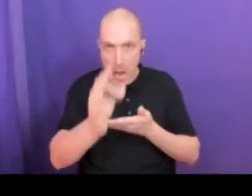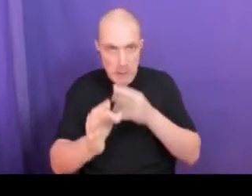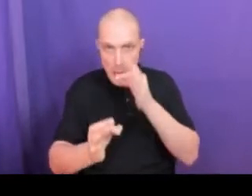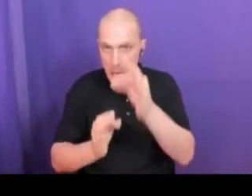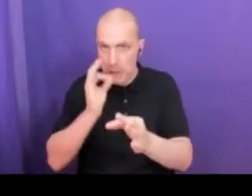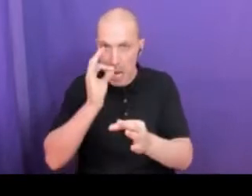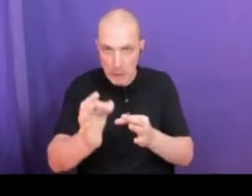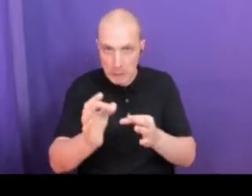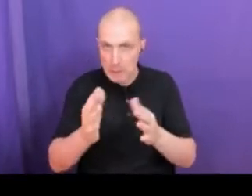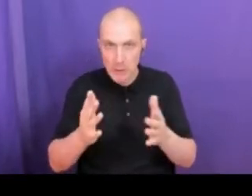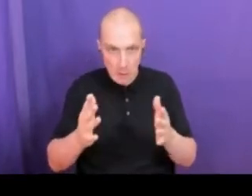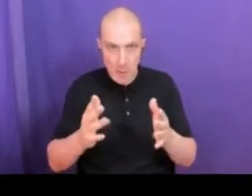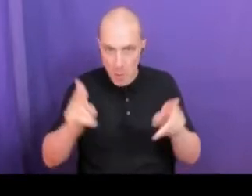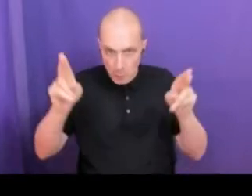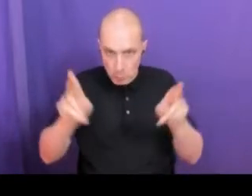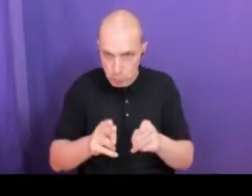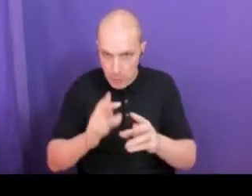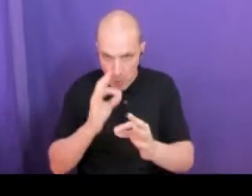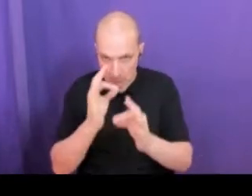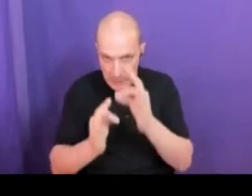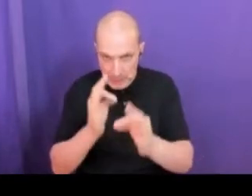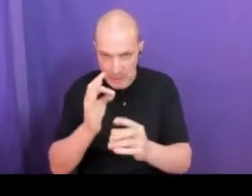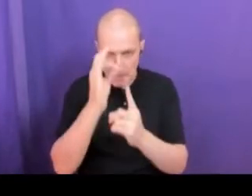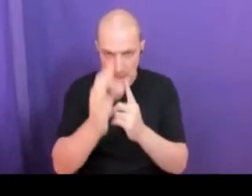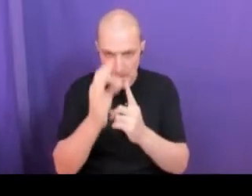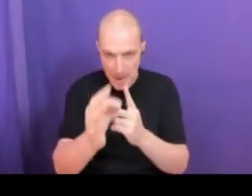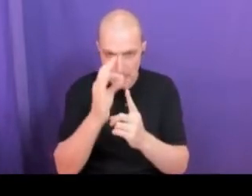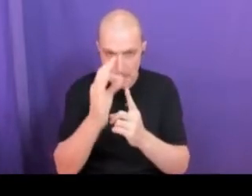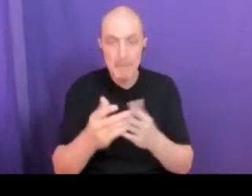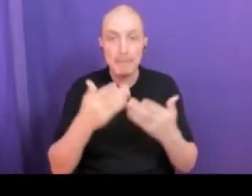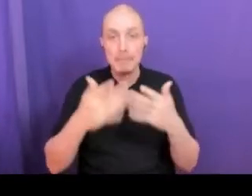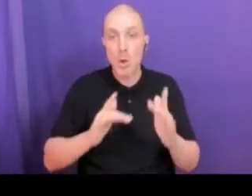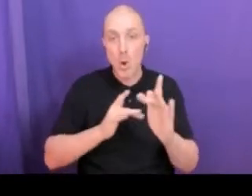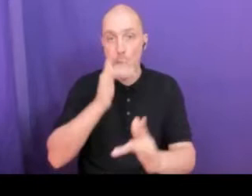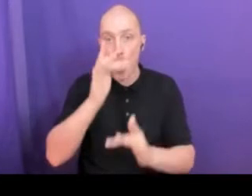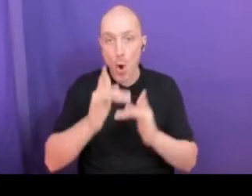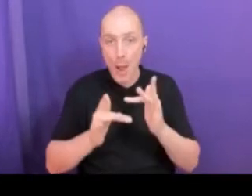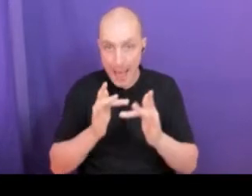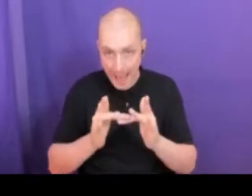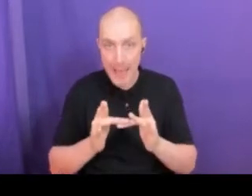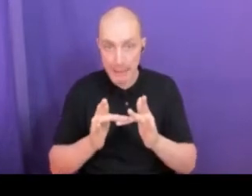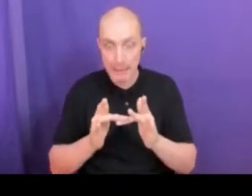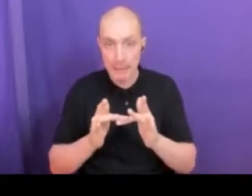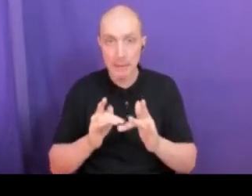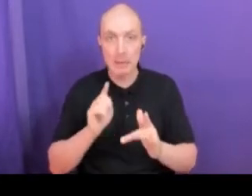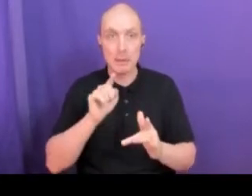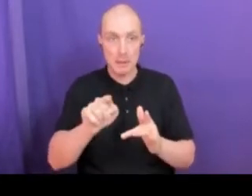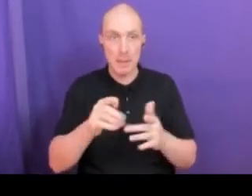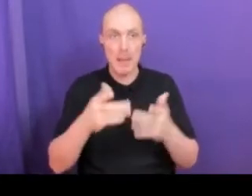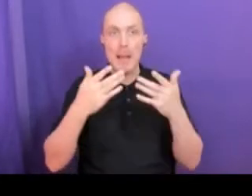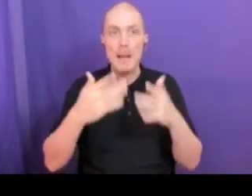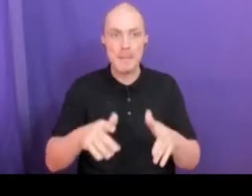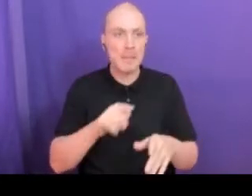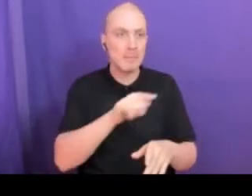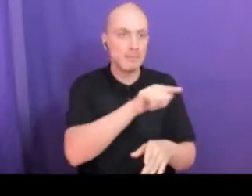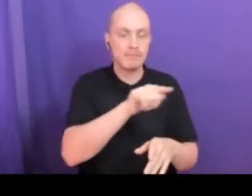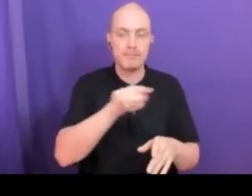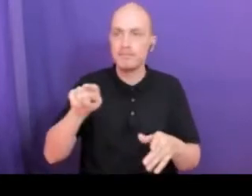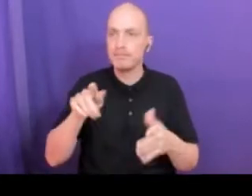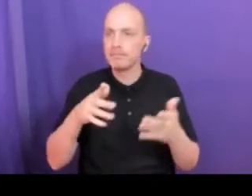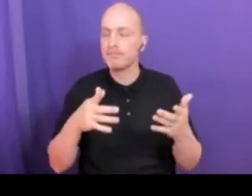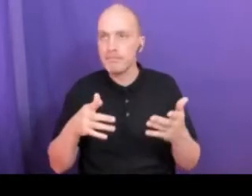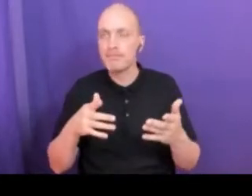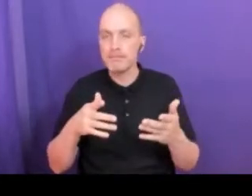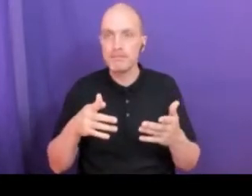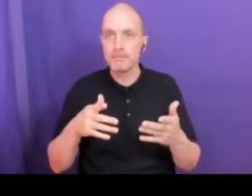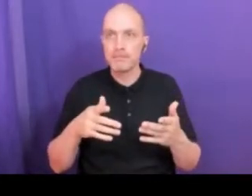an online survey. Sampling was done through word of mouth or snowball sampling. So as I've said, if we don't really know where all the